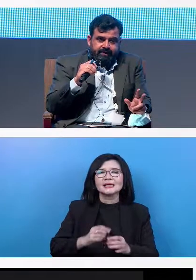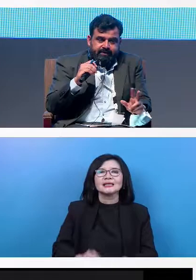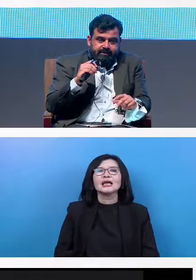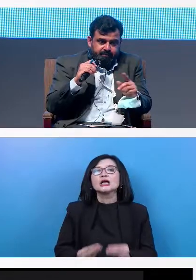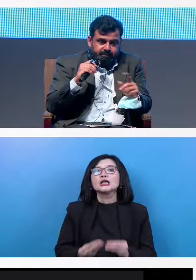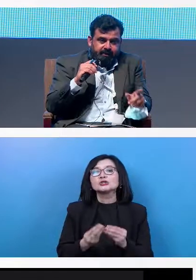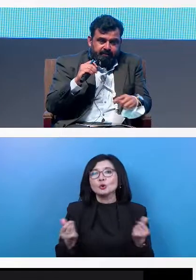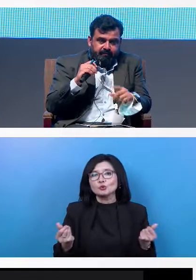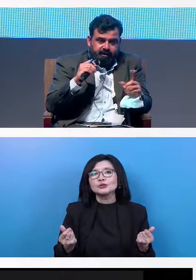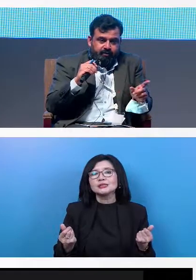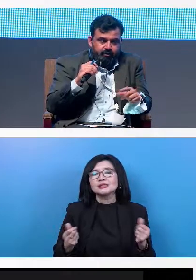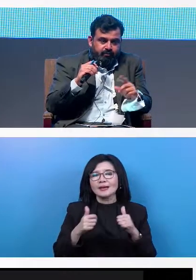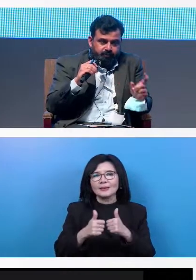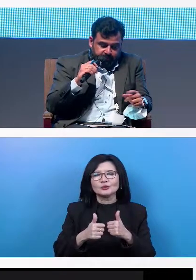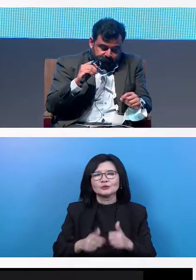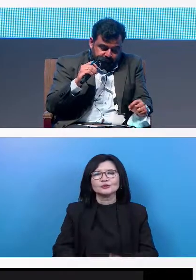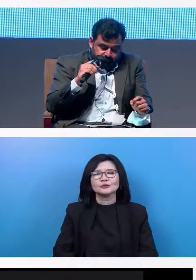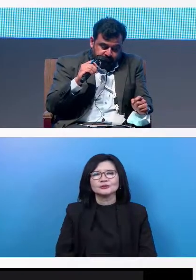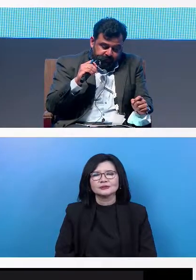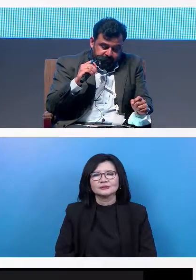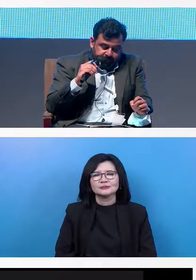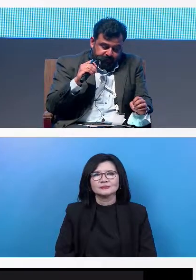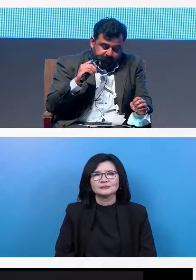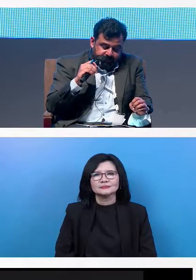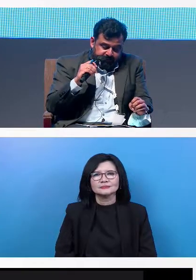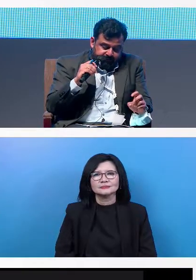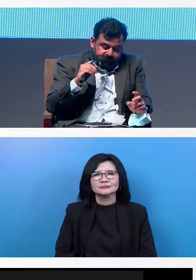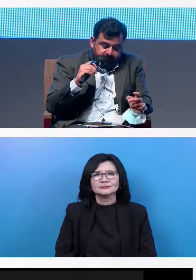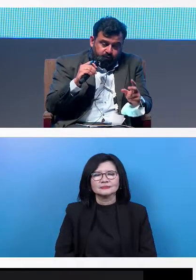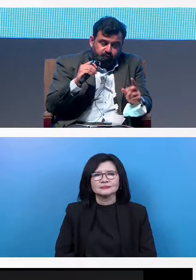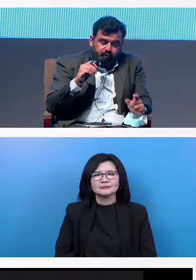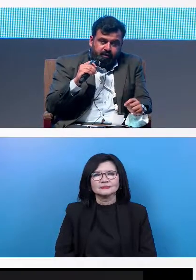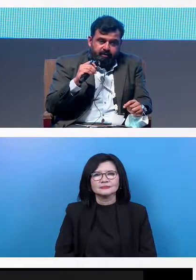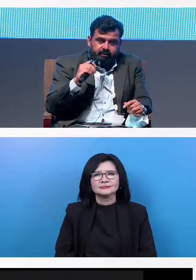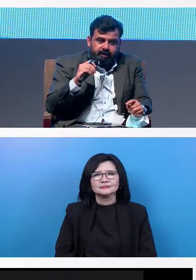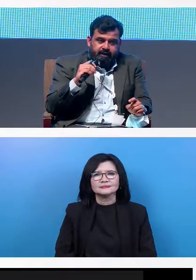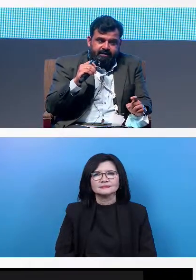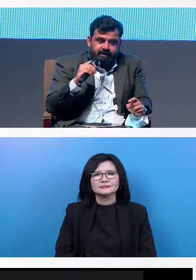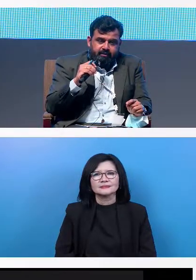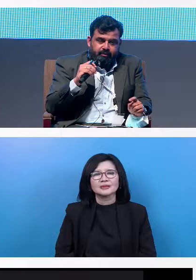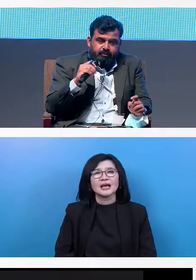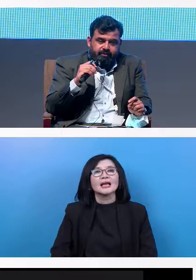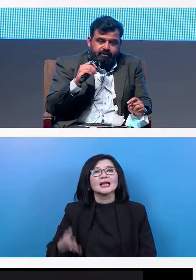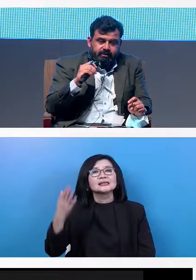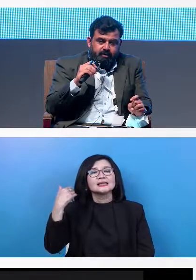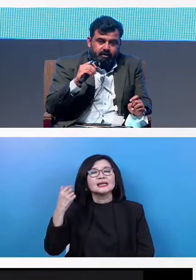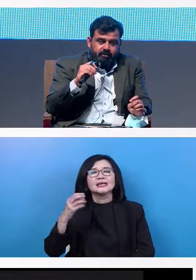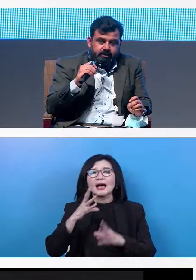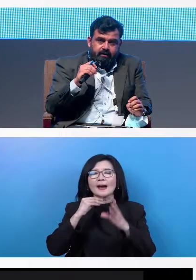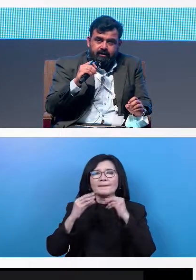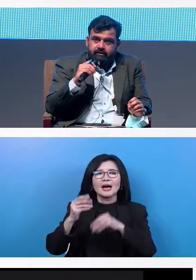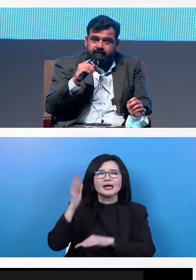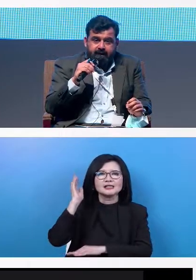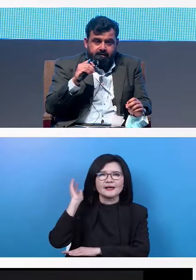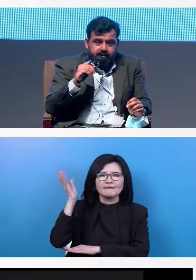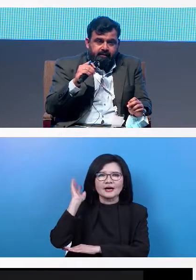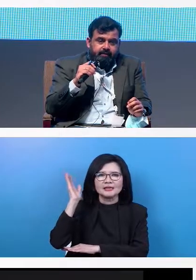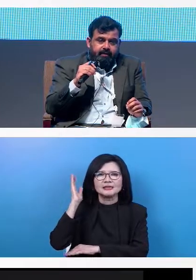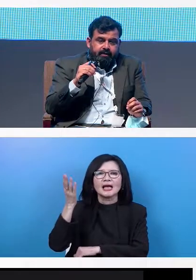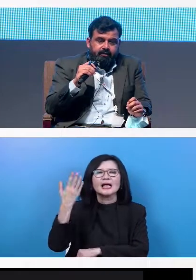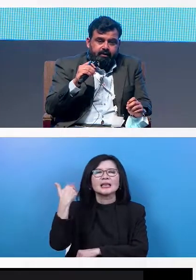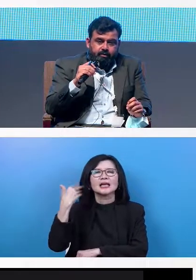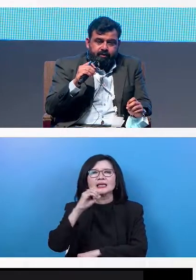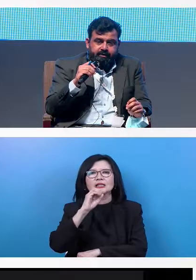two things, but after I go through with my other panelists. One would be on the example you mentioned about